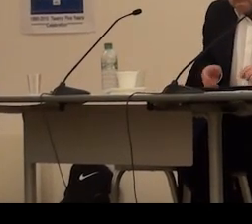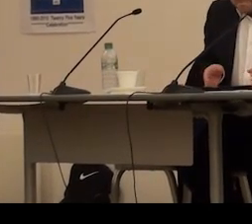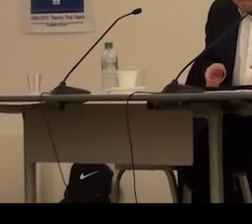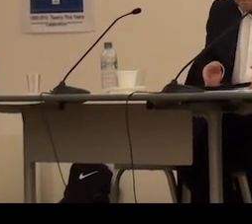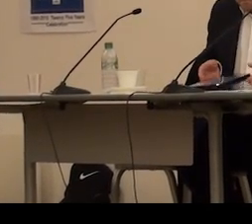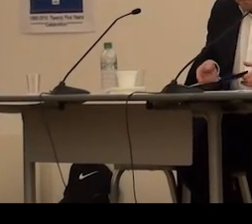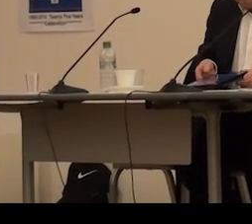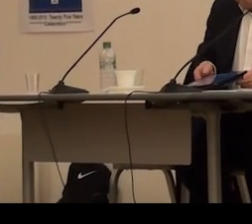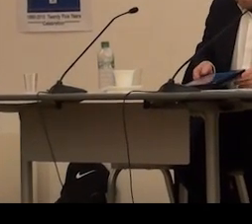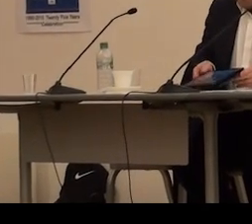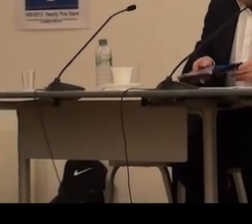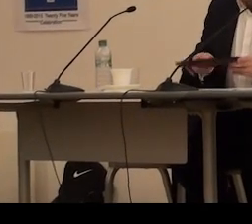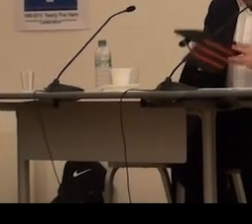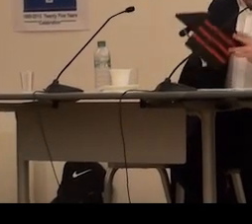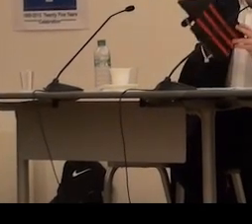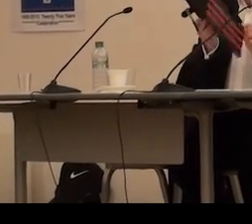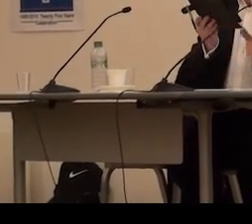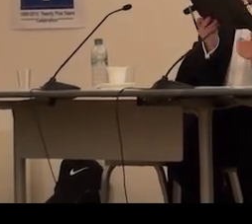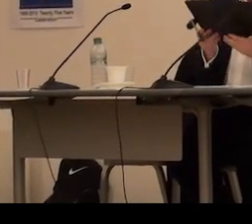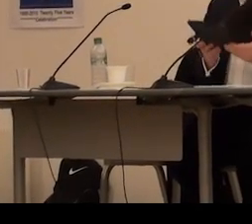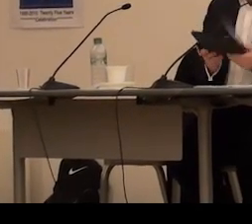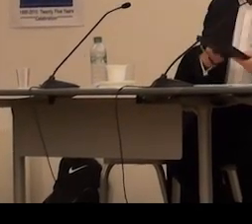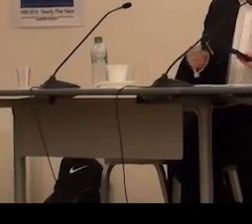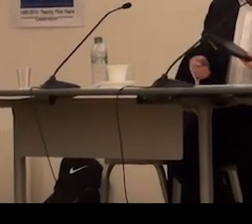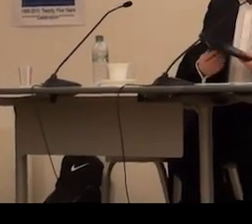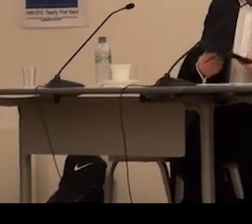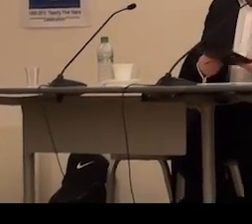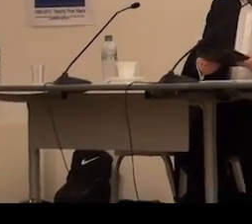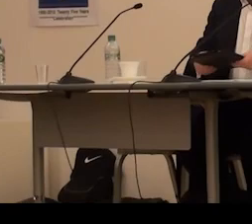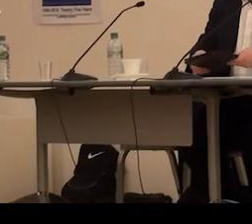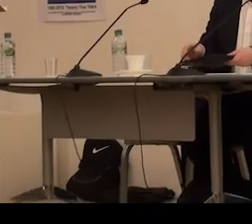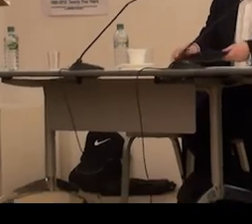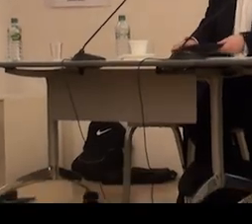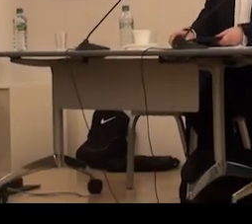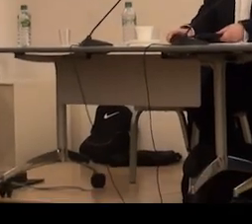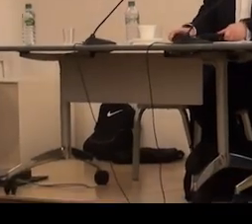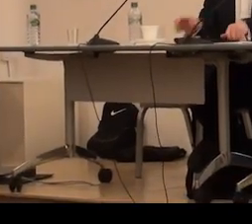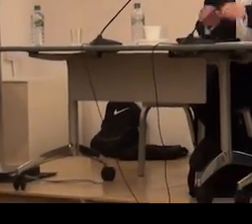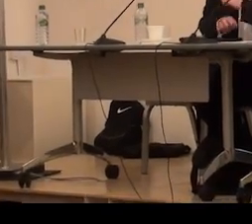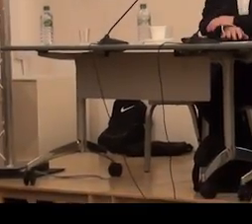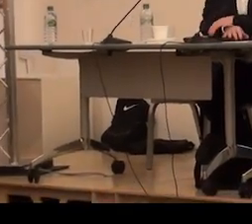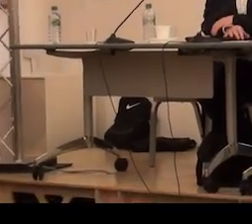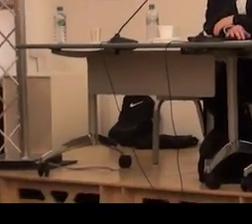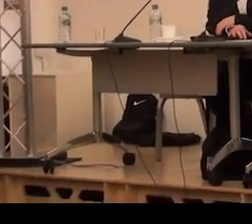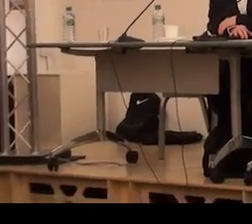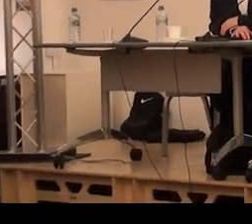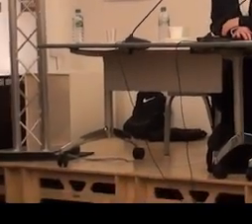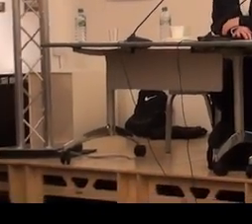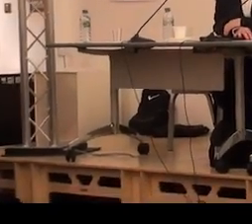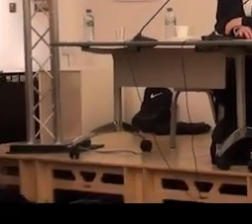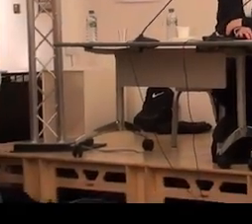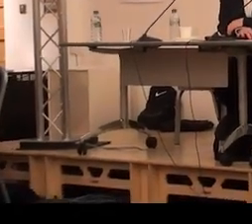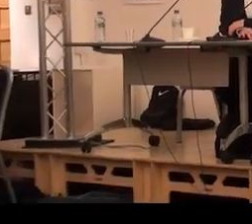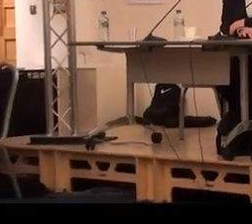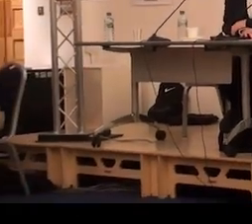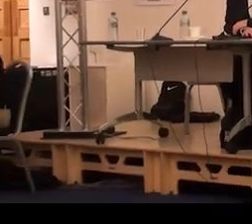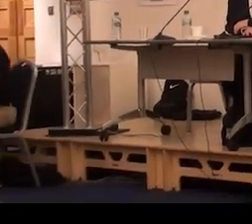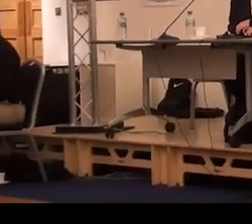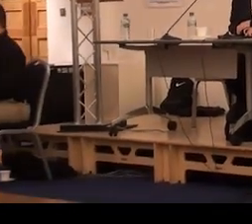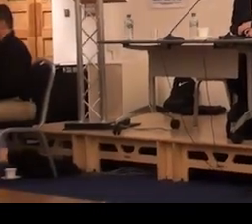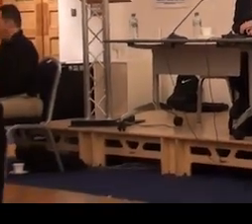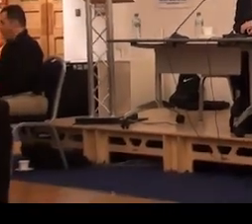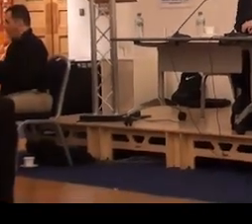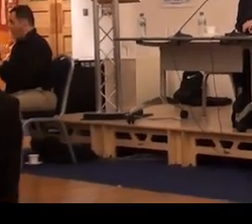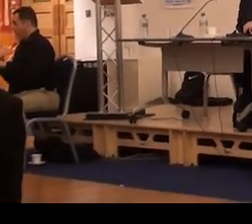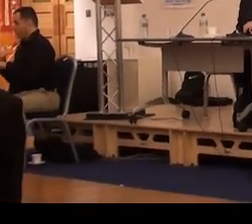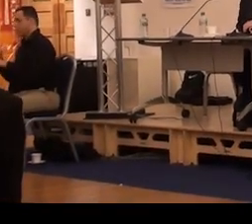I think it is not necessarily what we do, it's the way we say it, but it also is, and again we